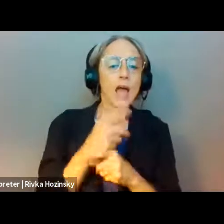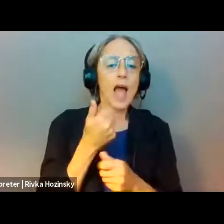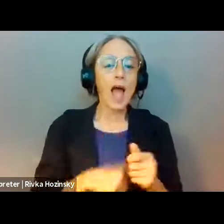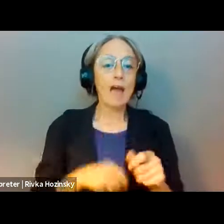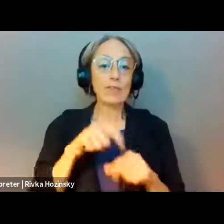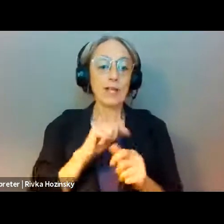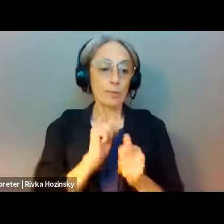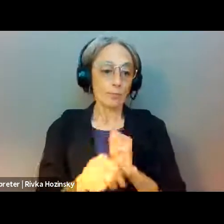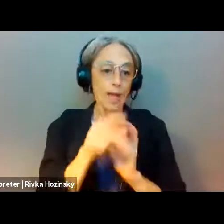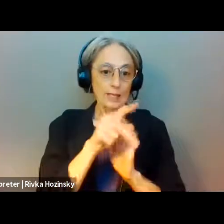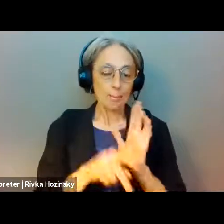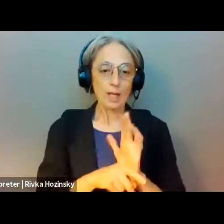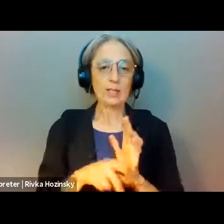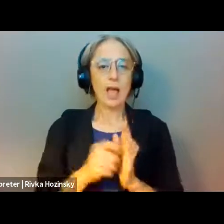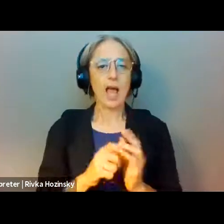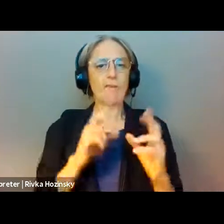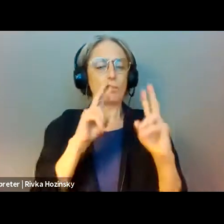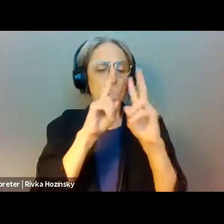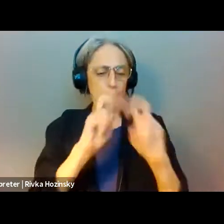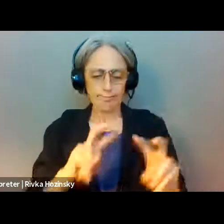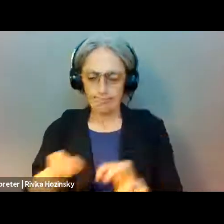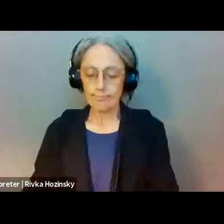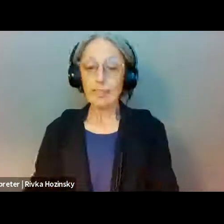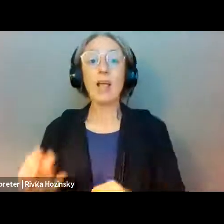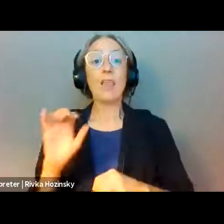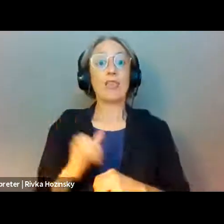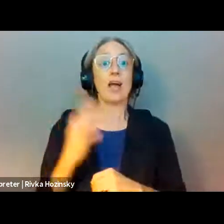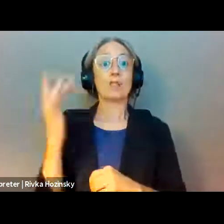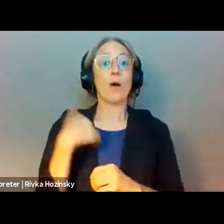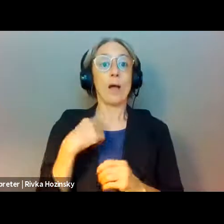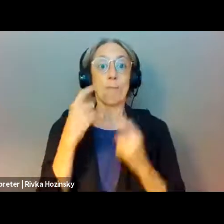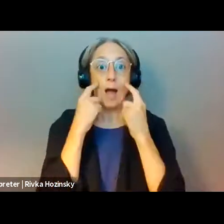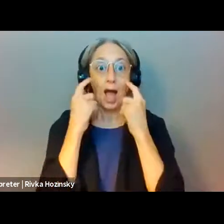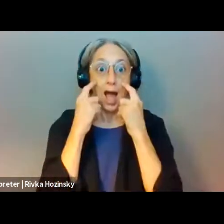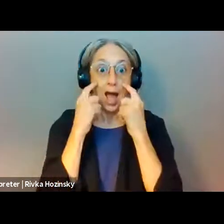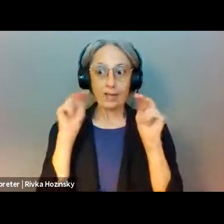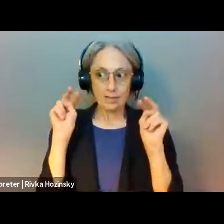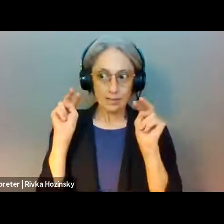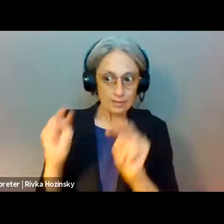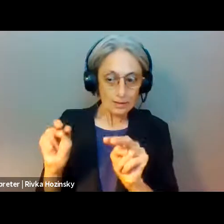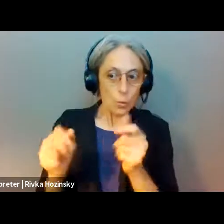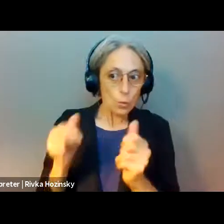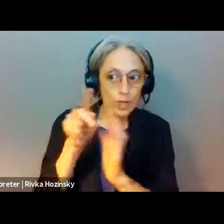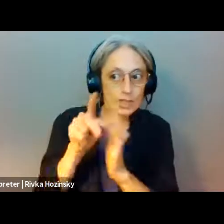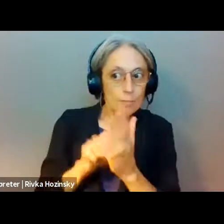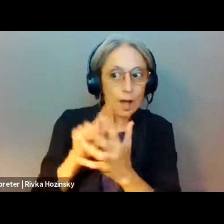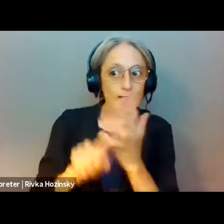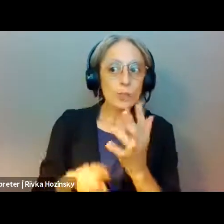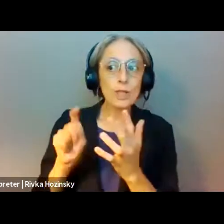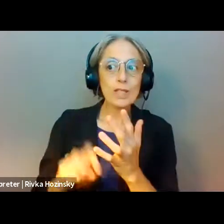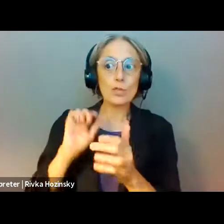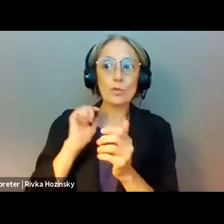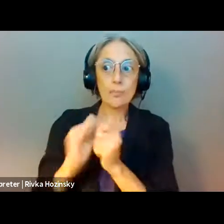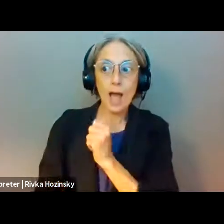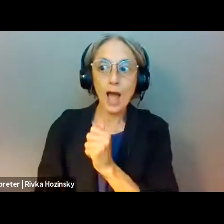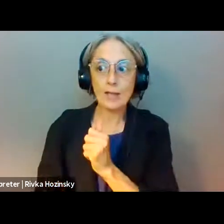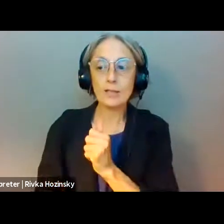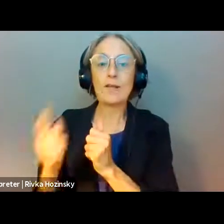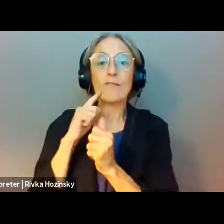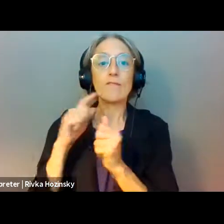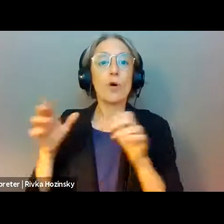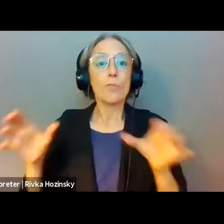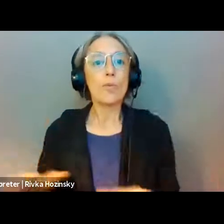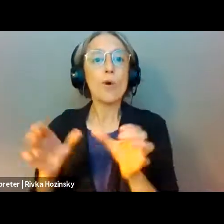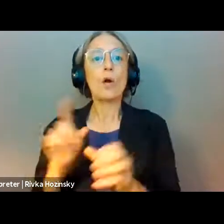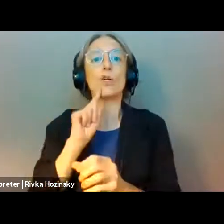that is why my eyes are fixed on the policies that we need to advance true justice, particularly